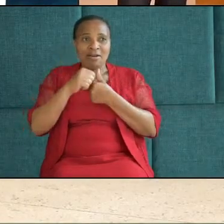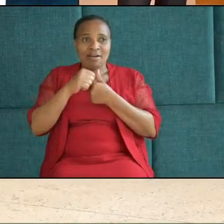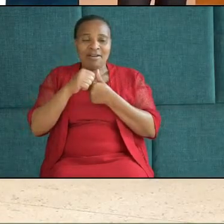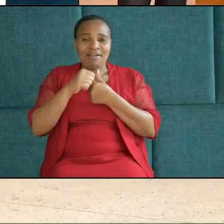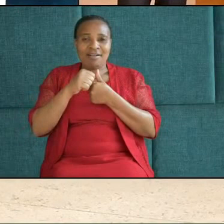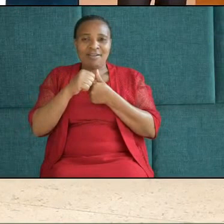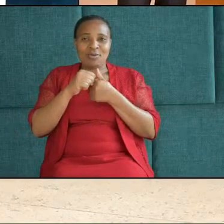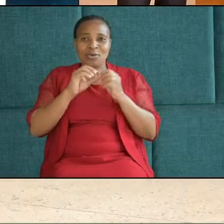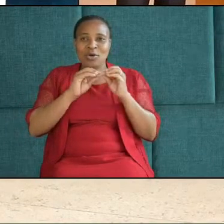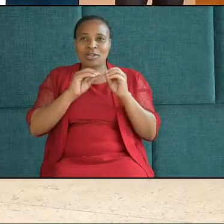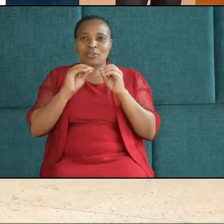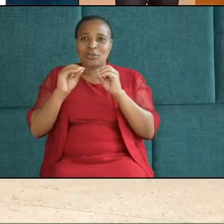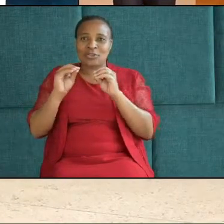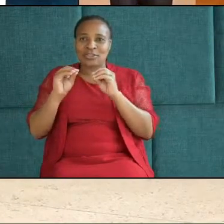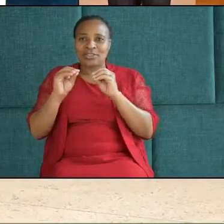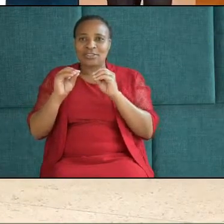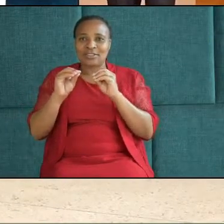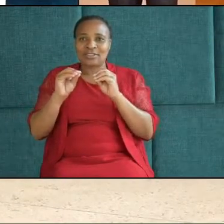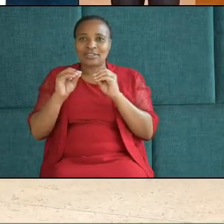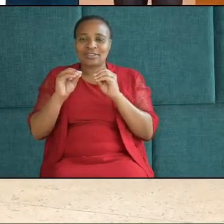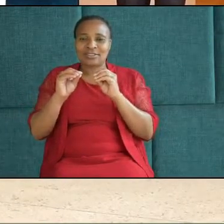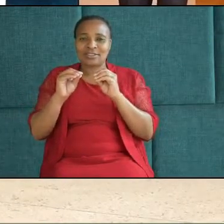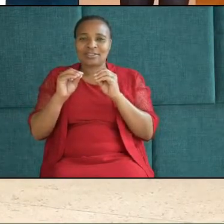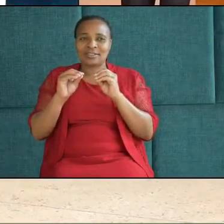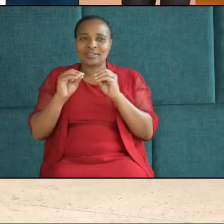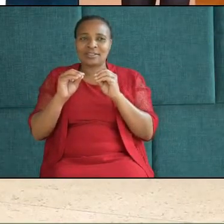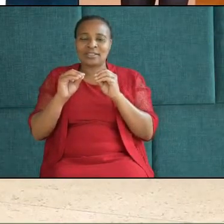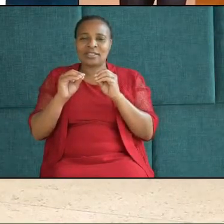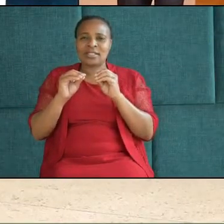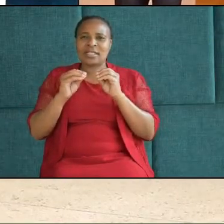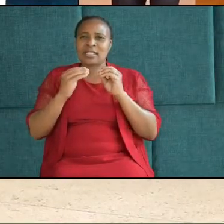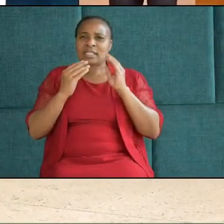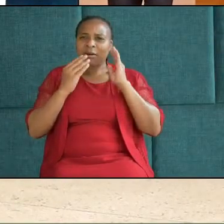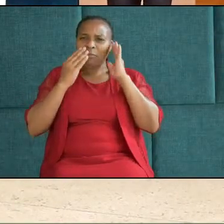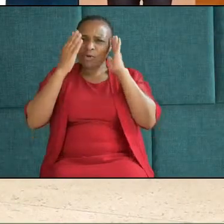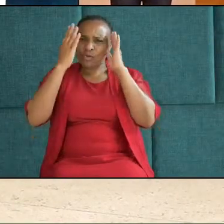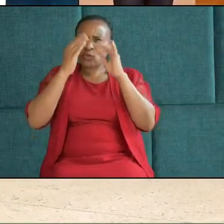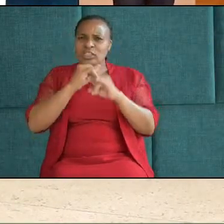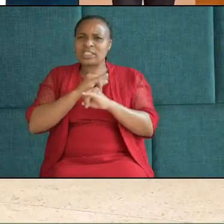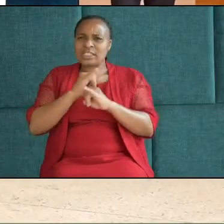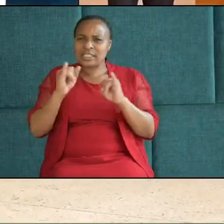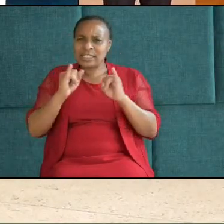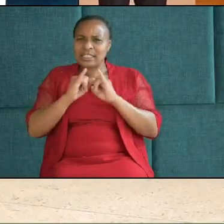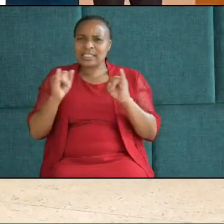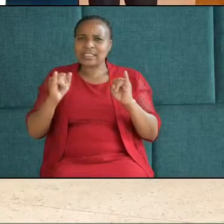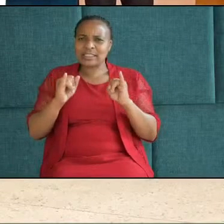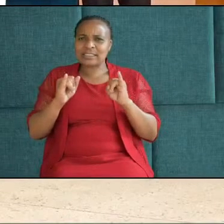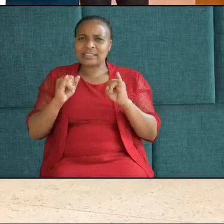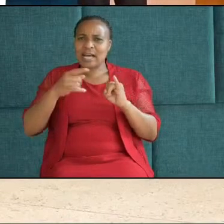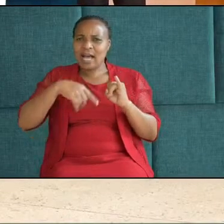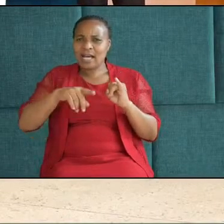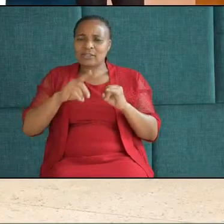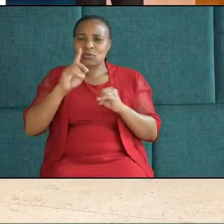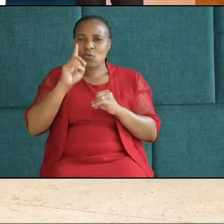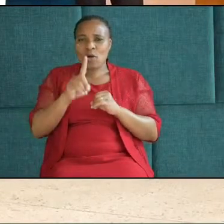taught that the priest would cleanse the sanctuary once a